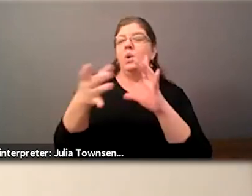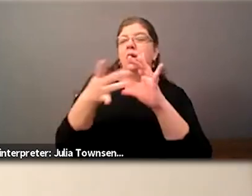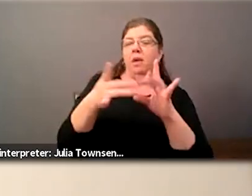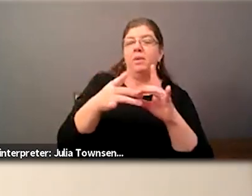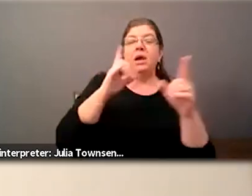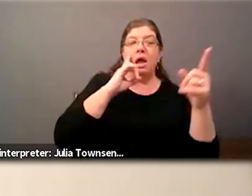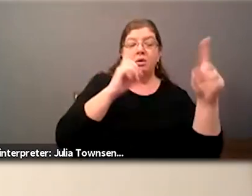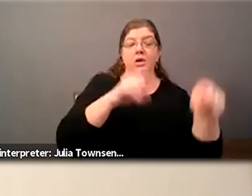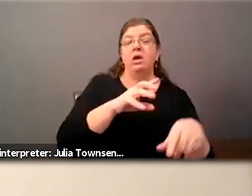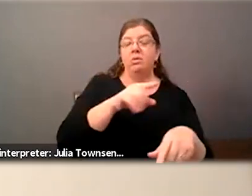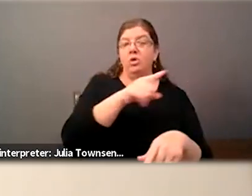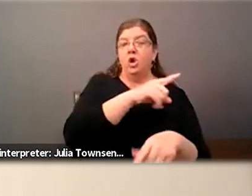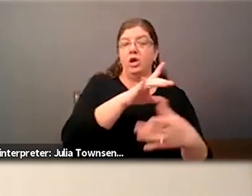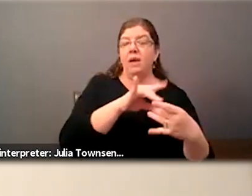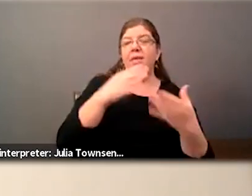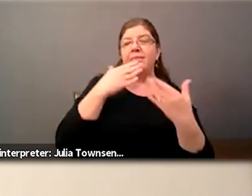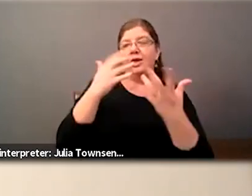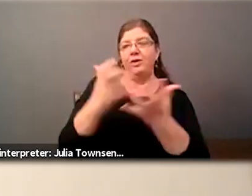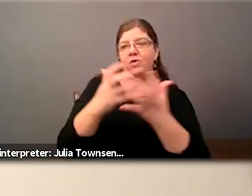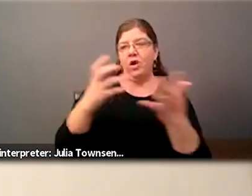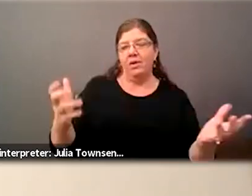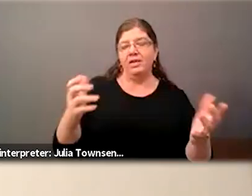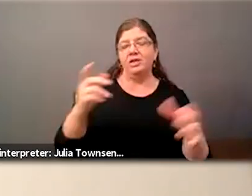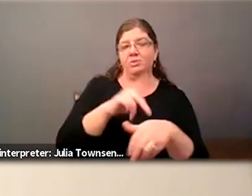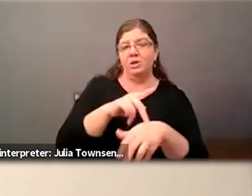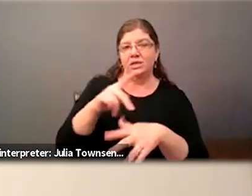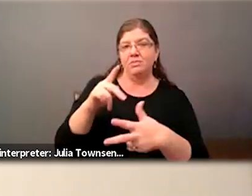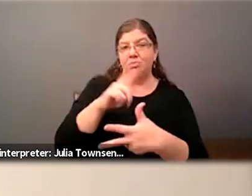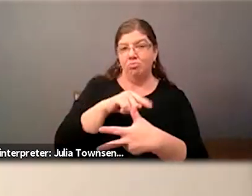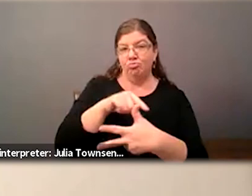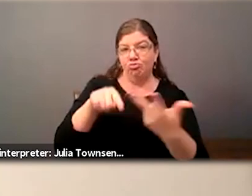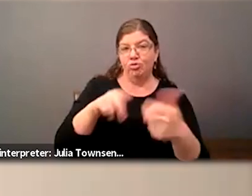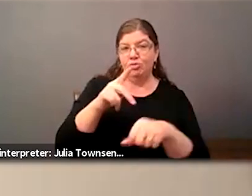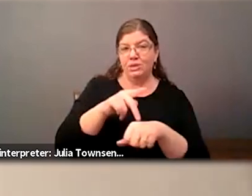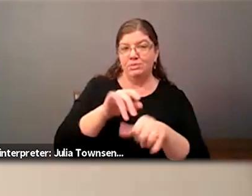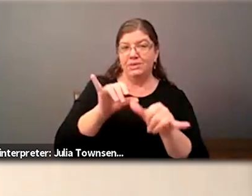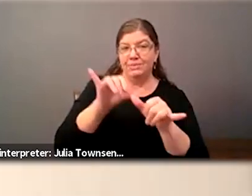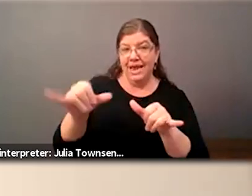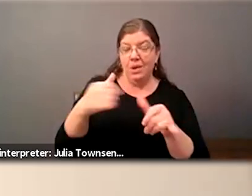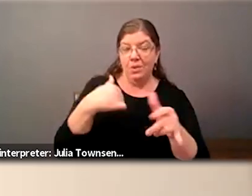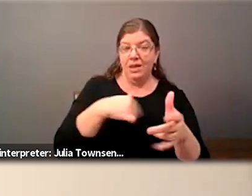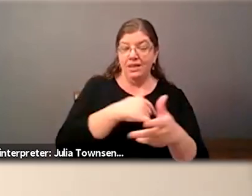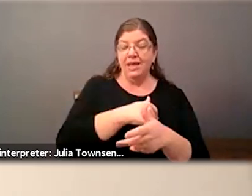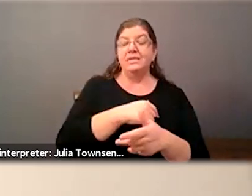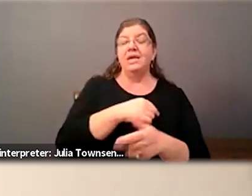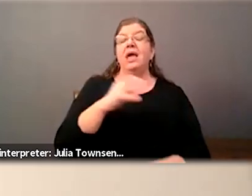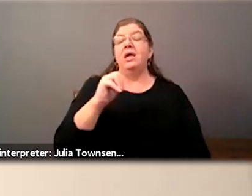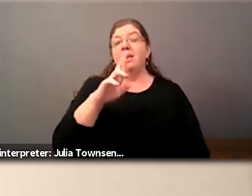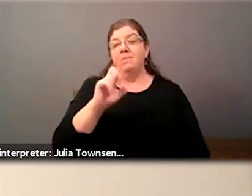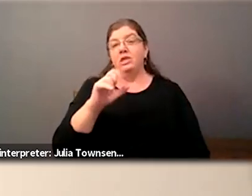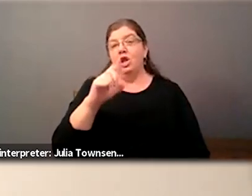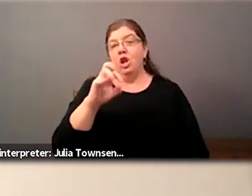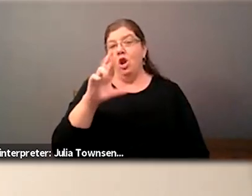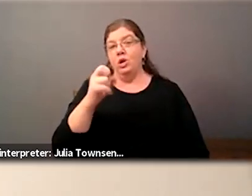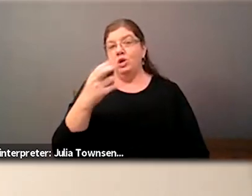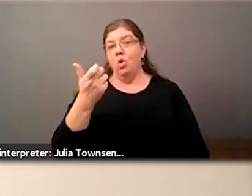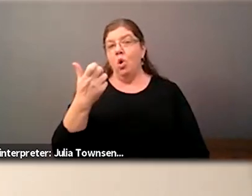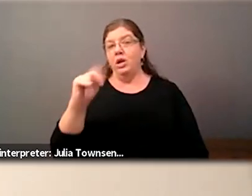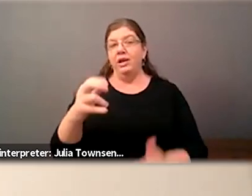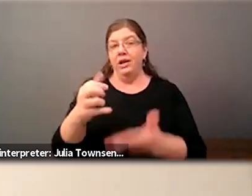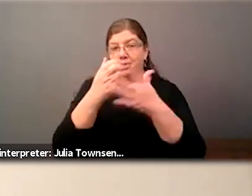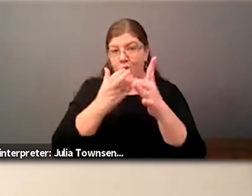miss munoz's comments thank you very much for principal staying with us and miss laura horton helping us through this and uh making a very